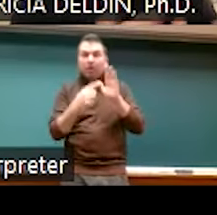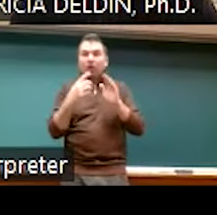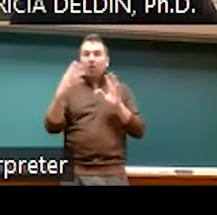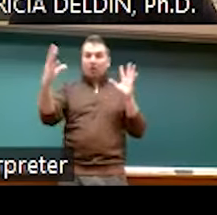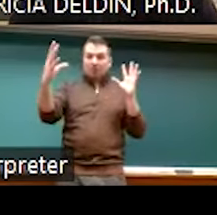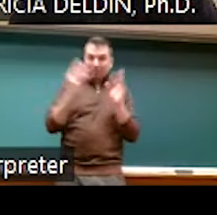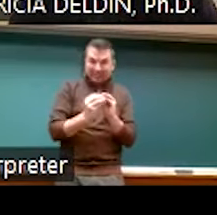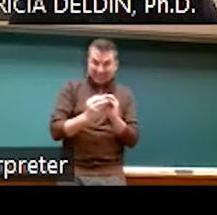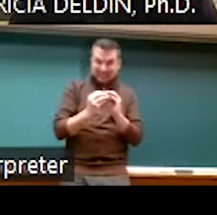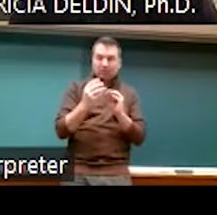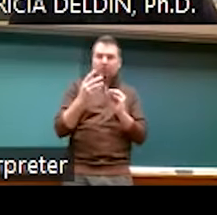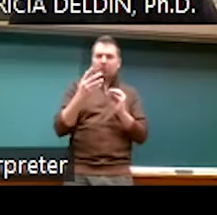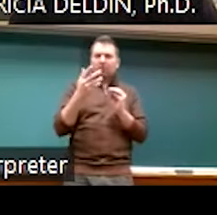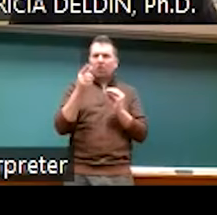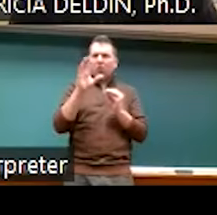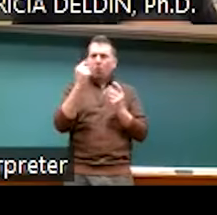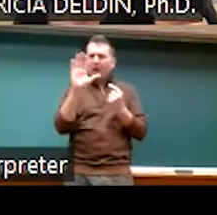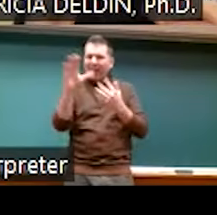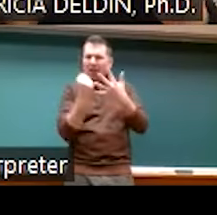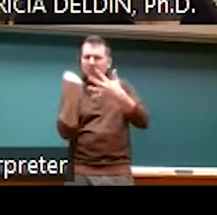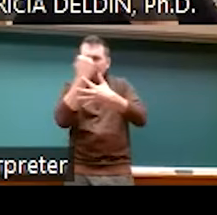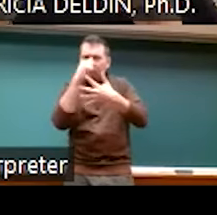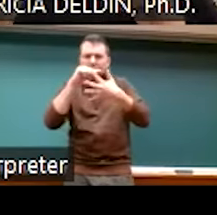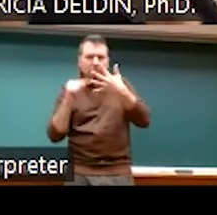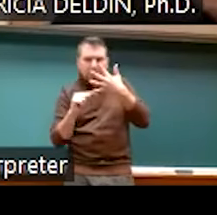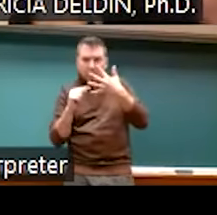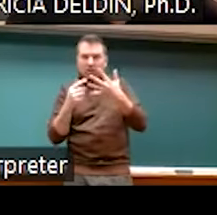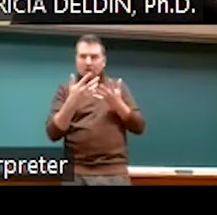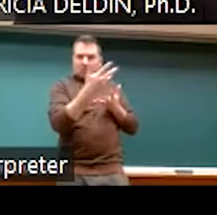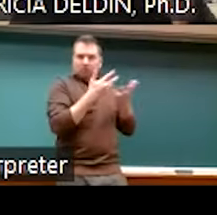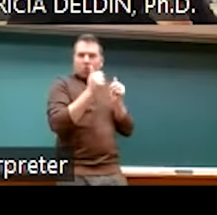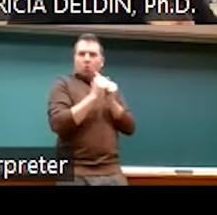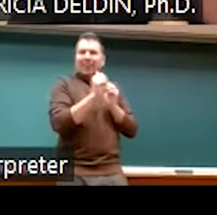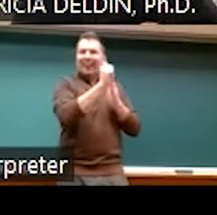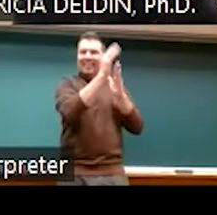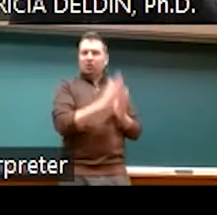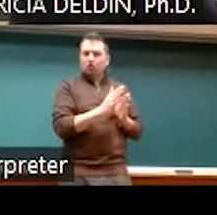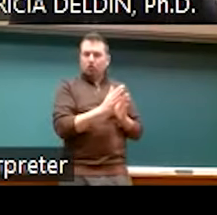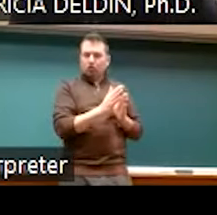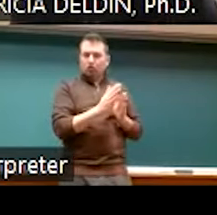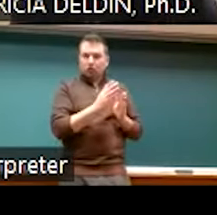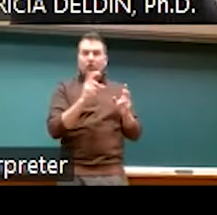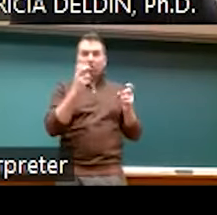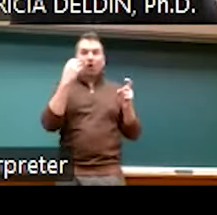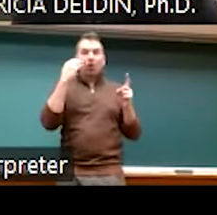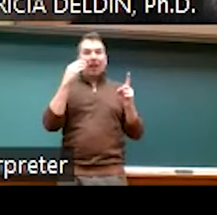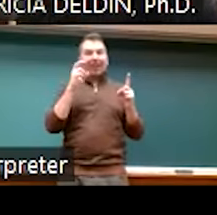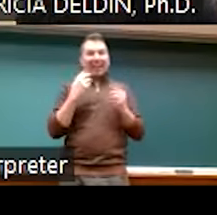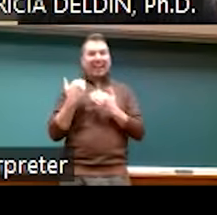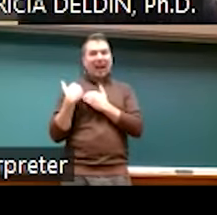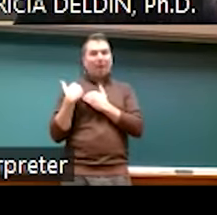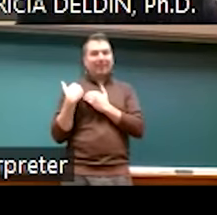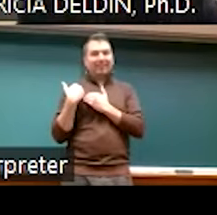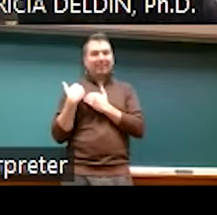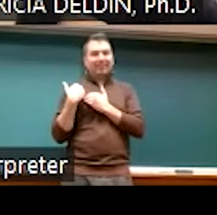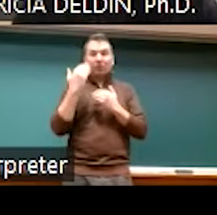share with their leader the weekly goals. And I'll tell you, this is for accountability. When I had to step on a scale in front of two people, it was very motivating to not